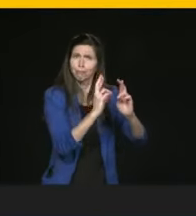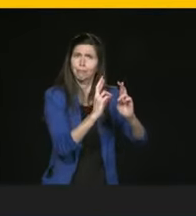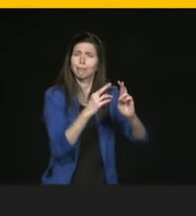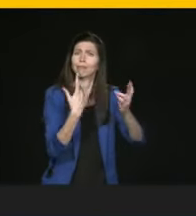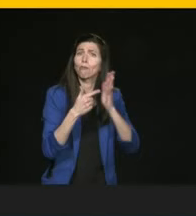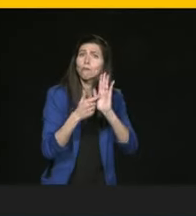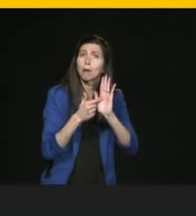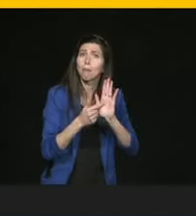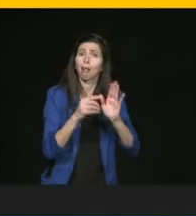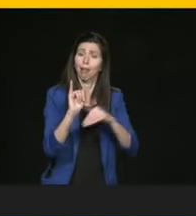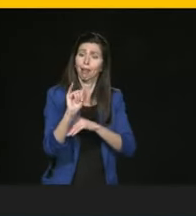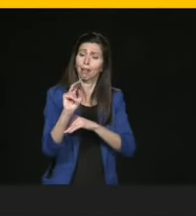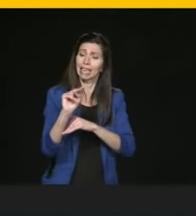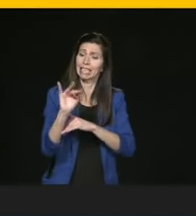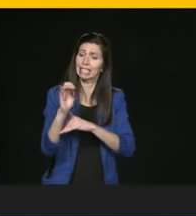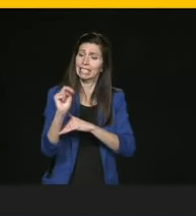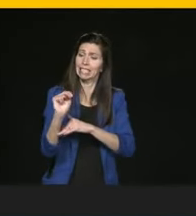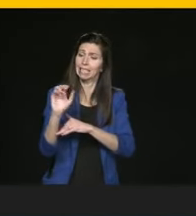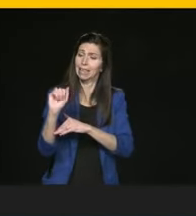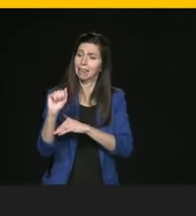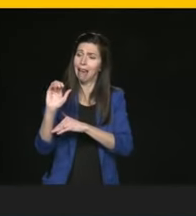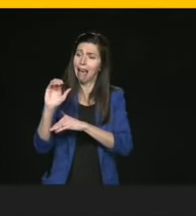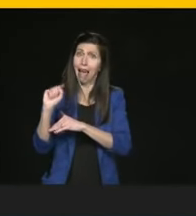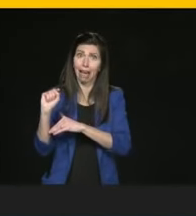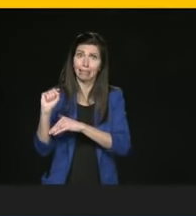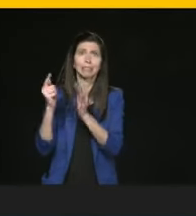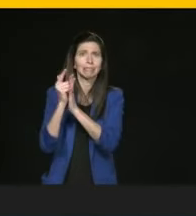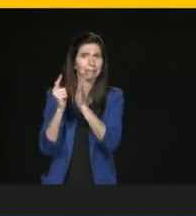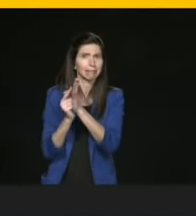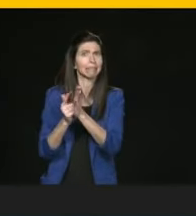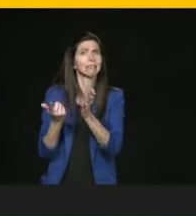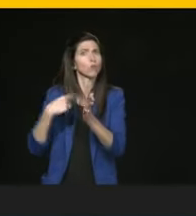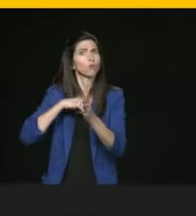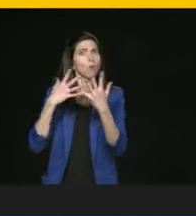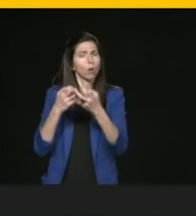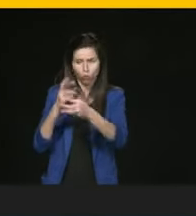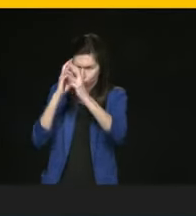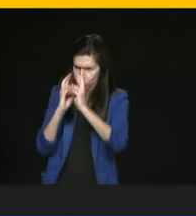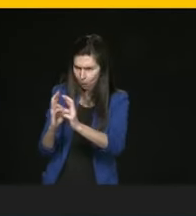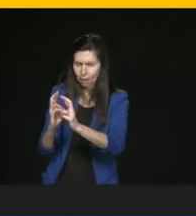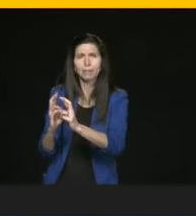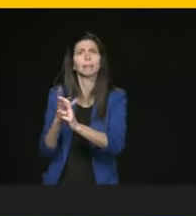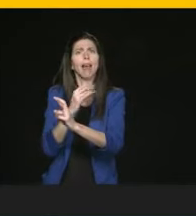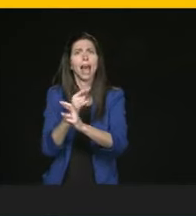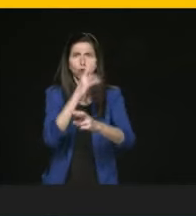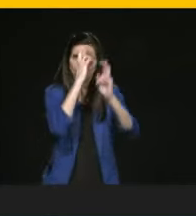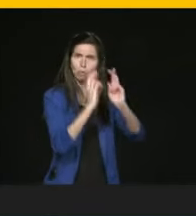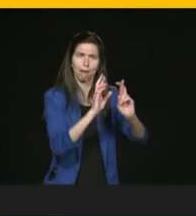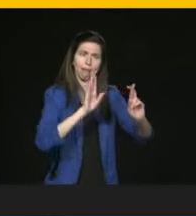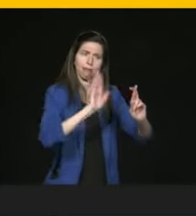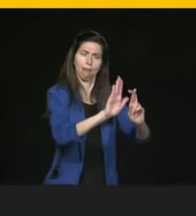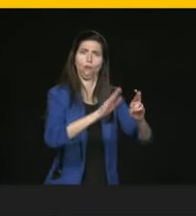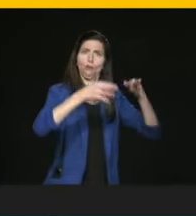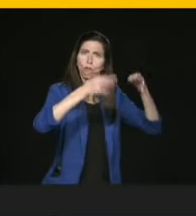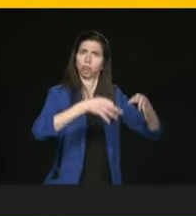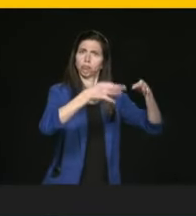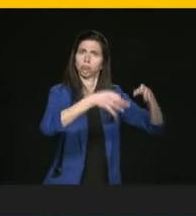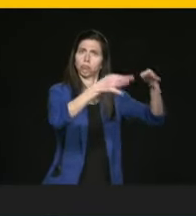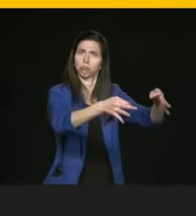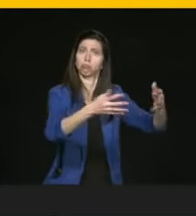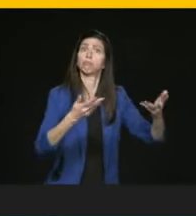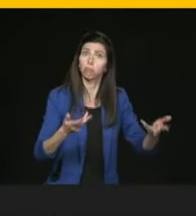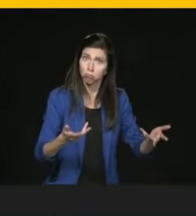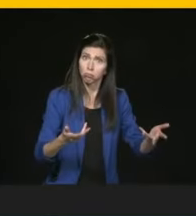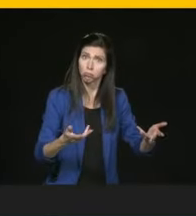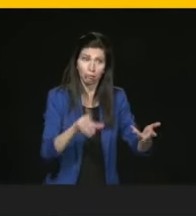and wide. And as we move beyond the Indian Act, we must recognize that there are certain First Nations that still operate under it. Enacting regulations that